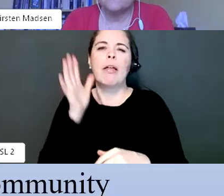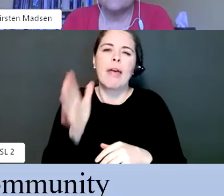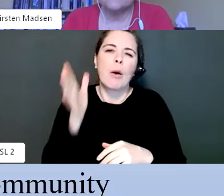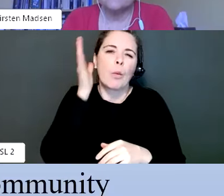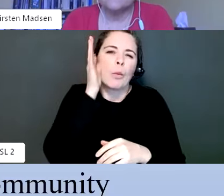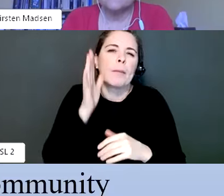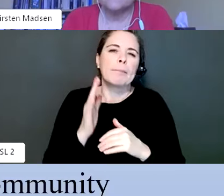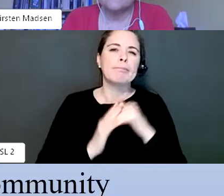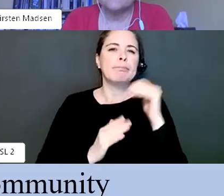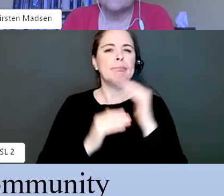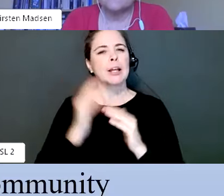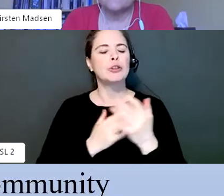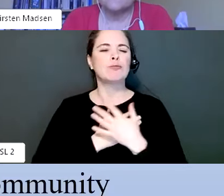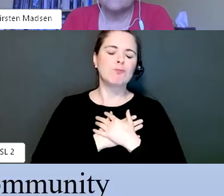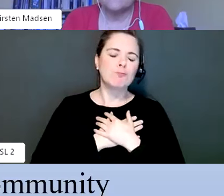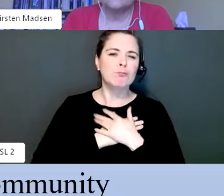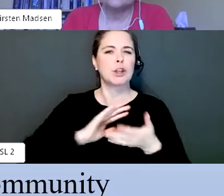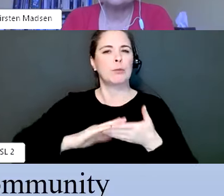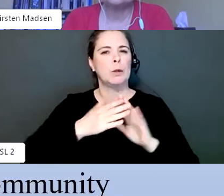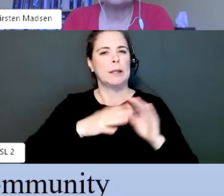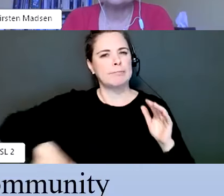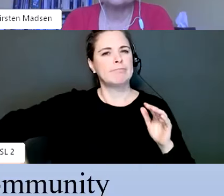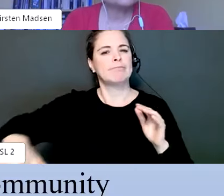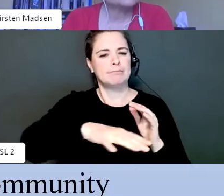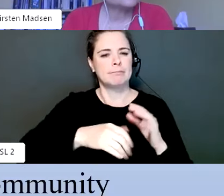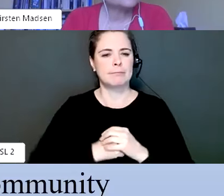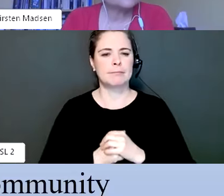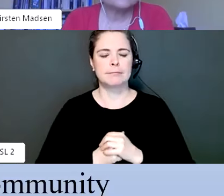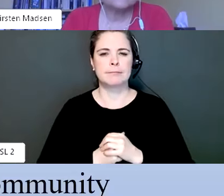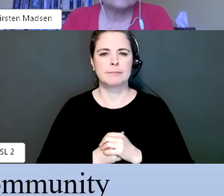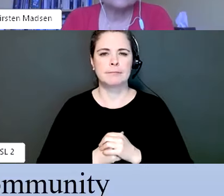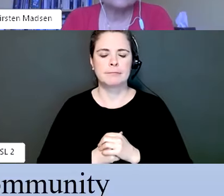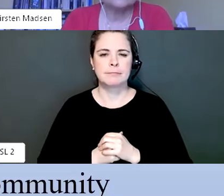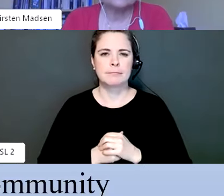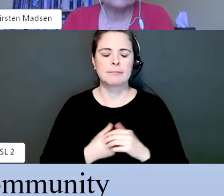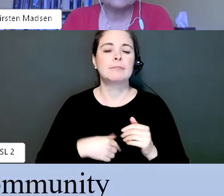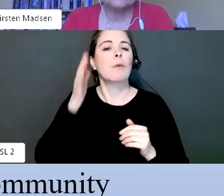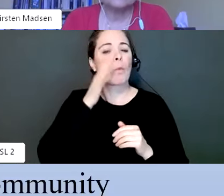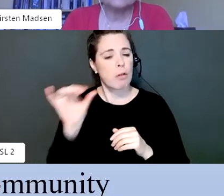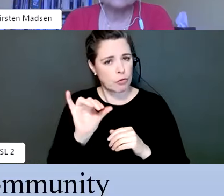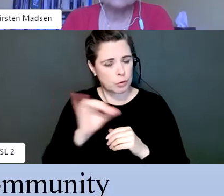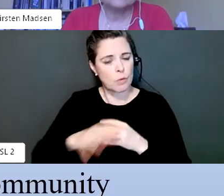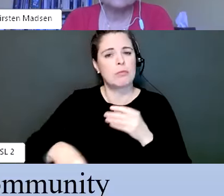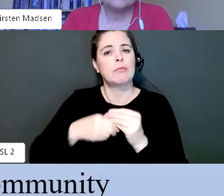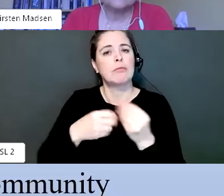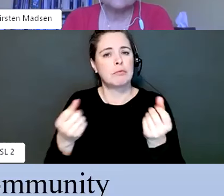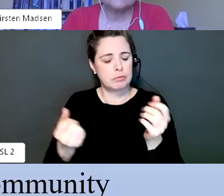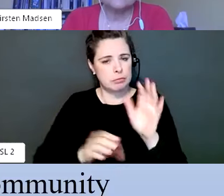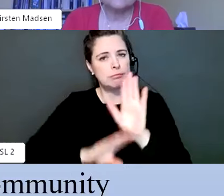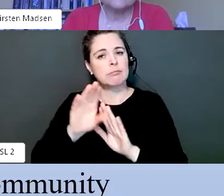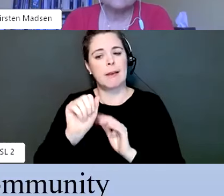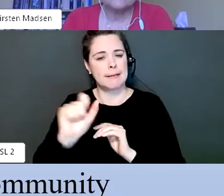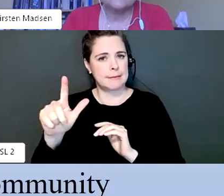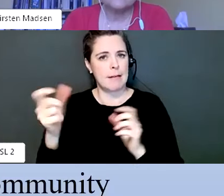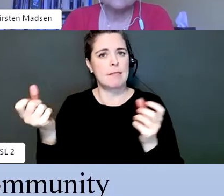It's also important to note that we're going to be creating ASL video clips to be made available to the public and to accompany the toolkit as